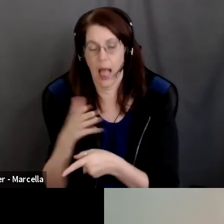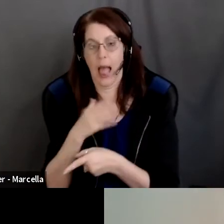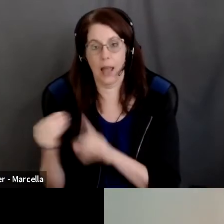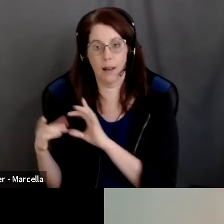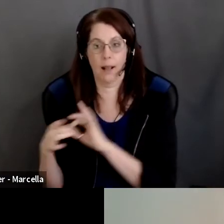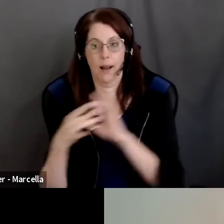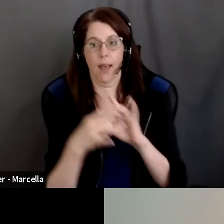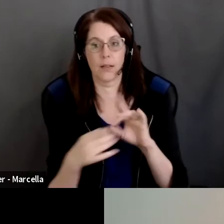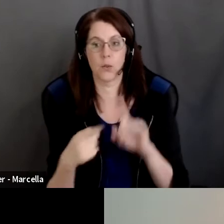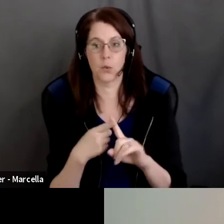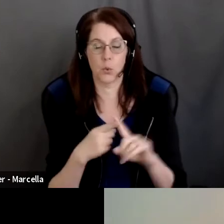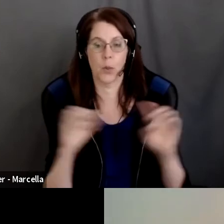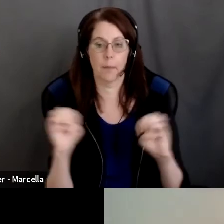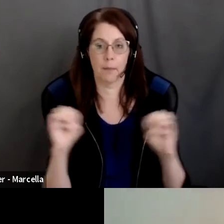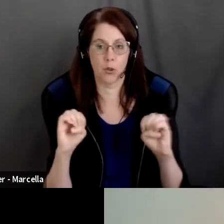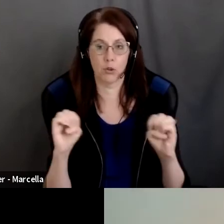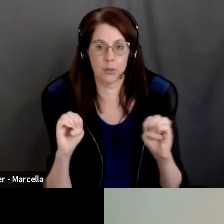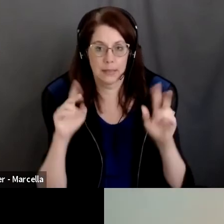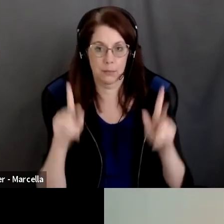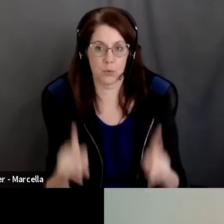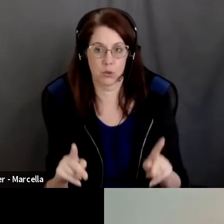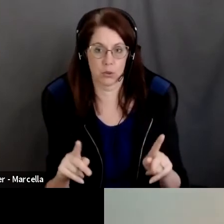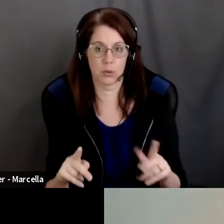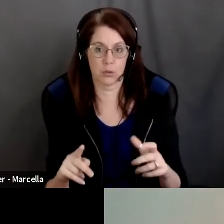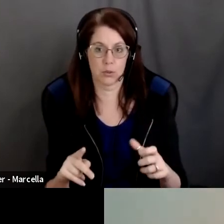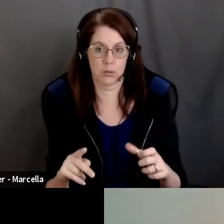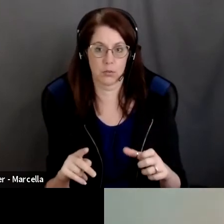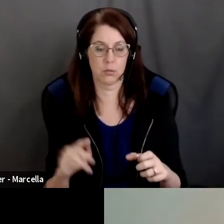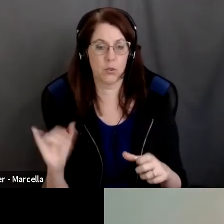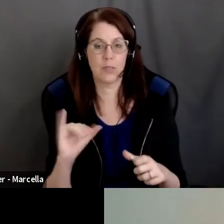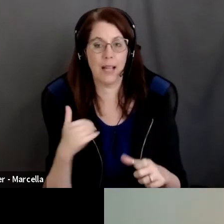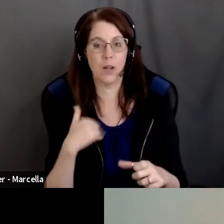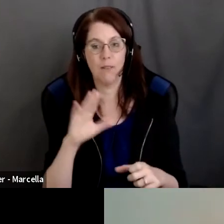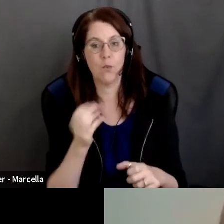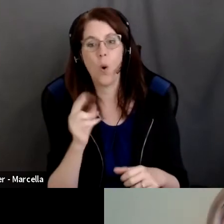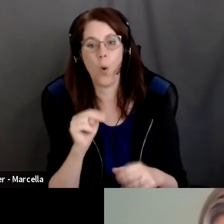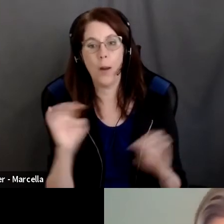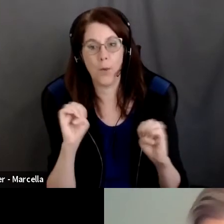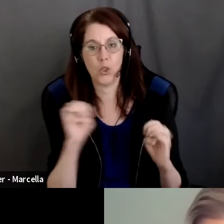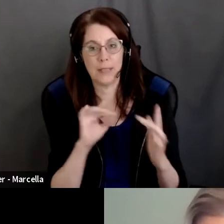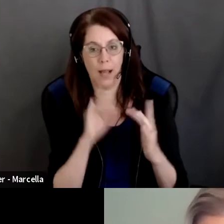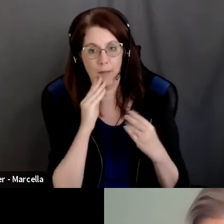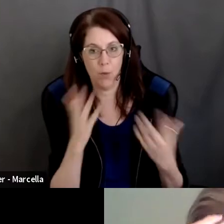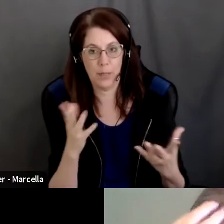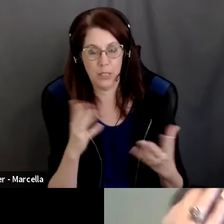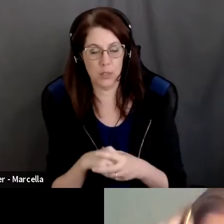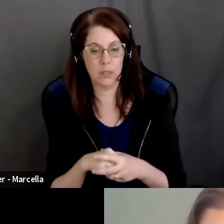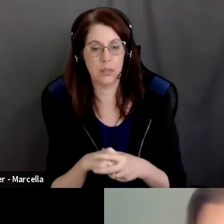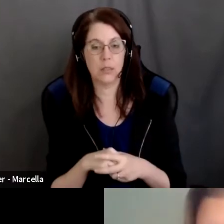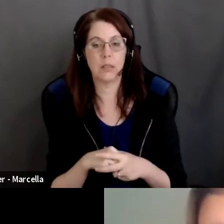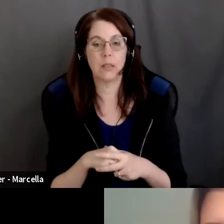connects to an emergency person, just like you carry your own emergency contact. And